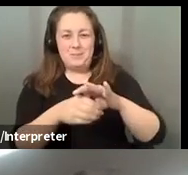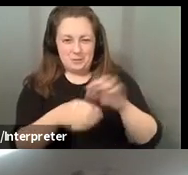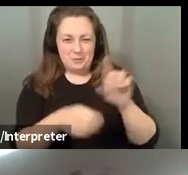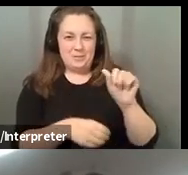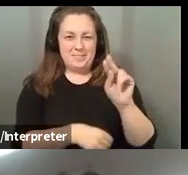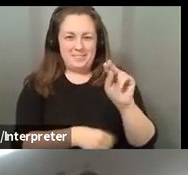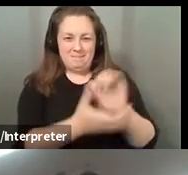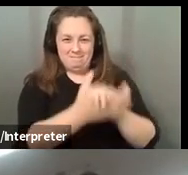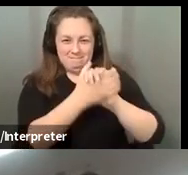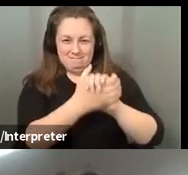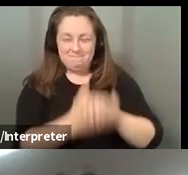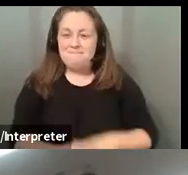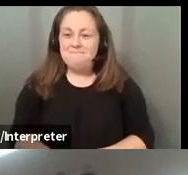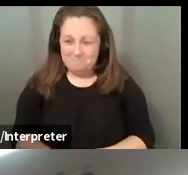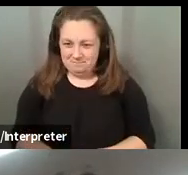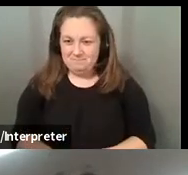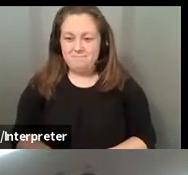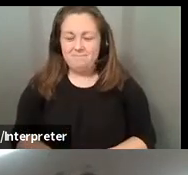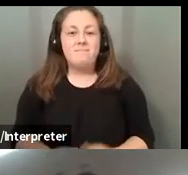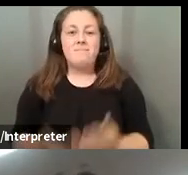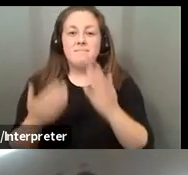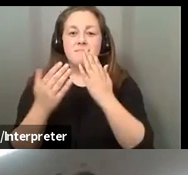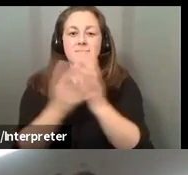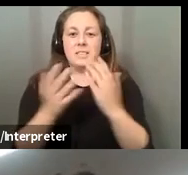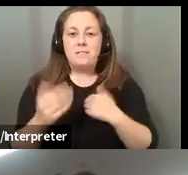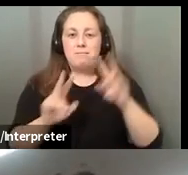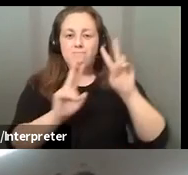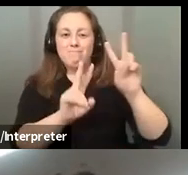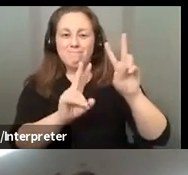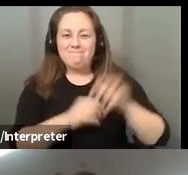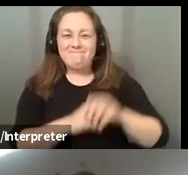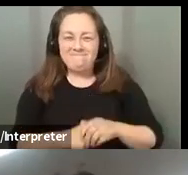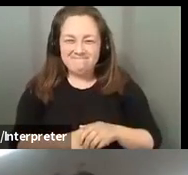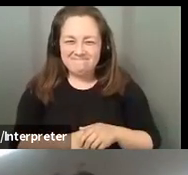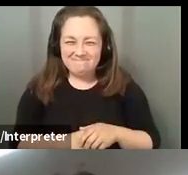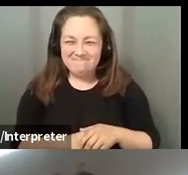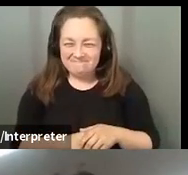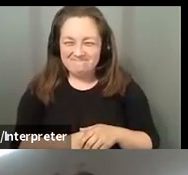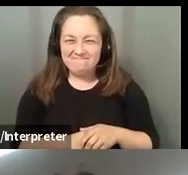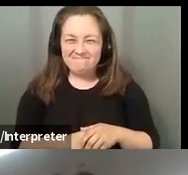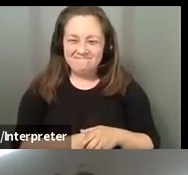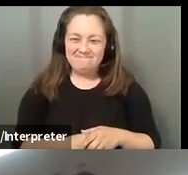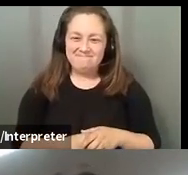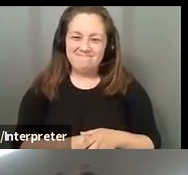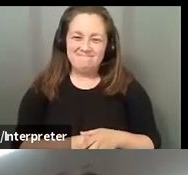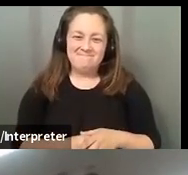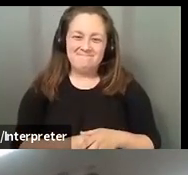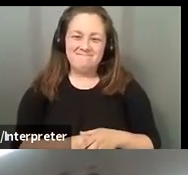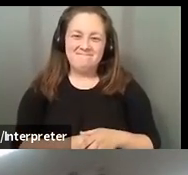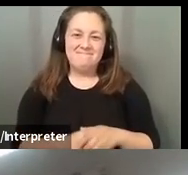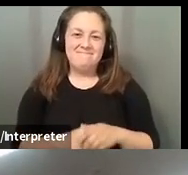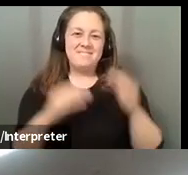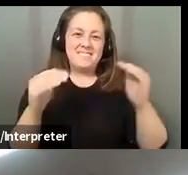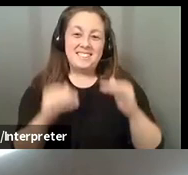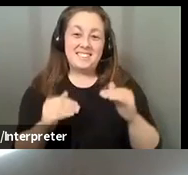Dan. Thank you very much. Look forward to it. Maybe. Okay. All right, next up, we're